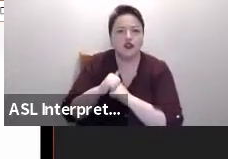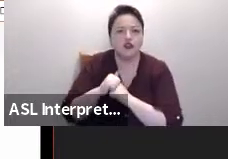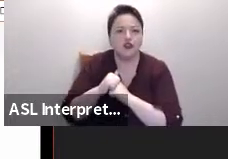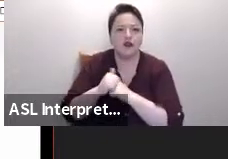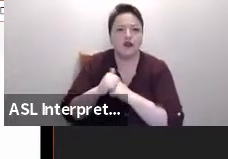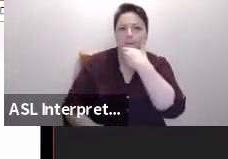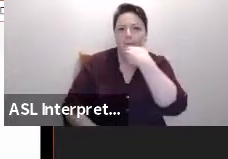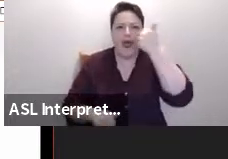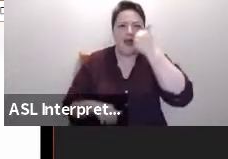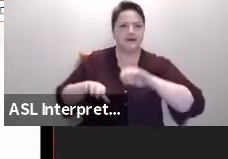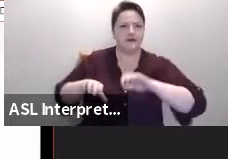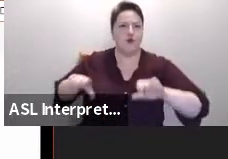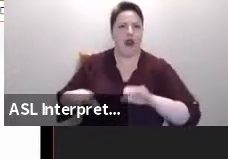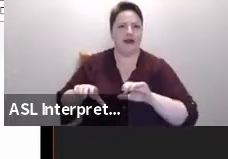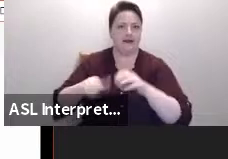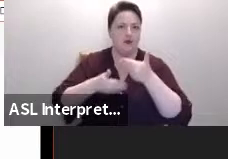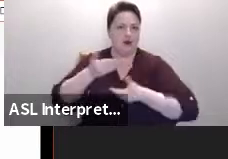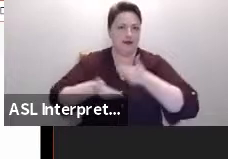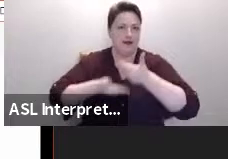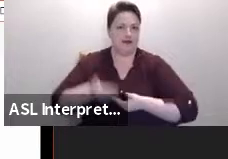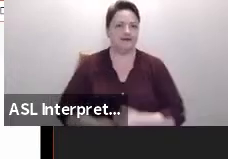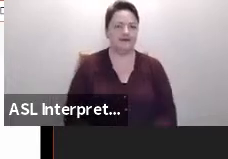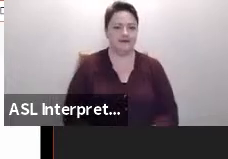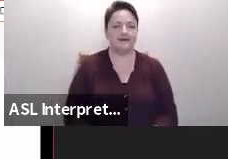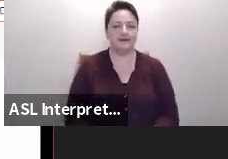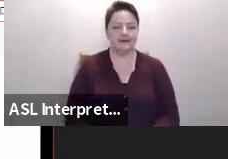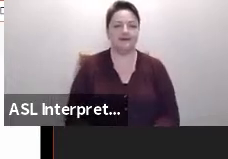practice processes.